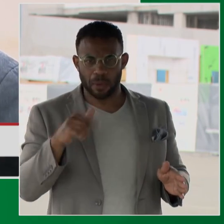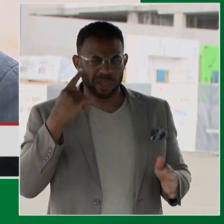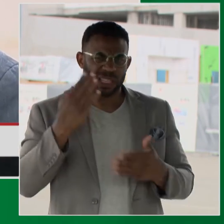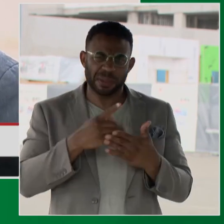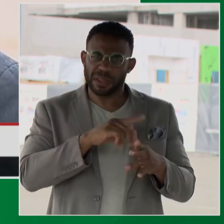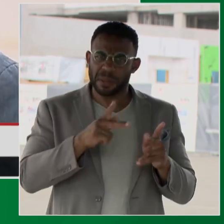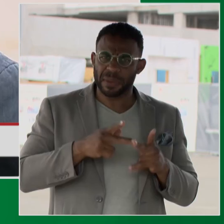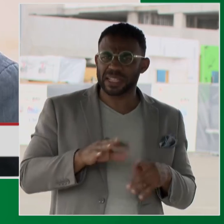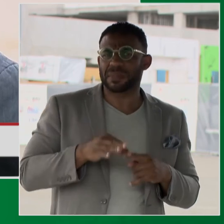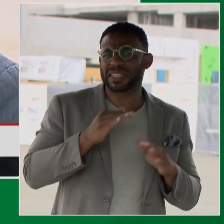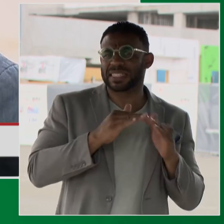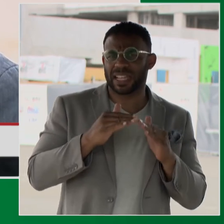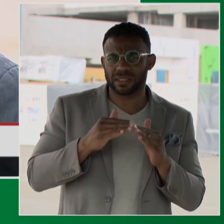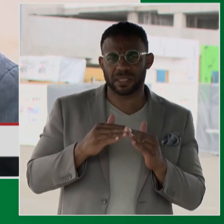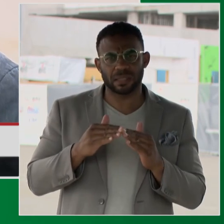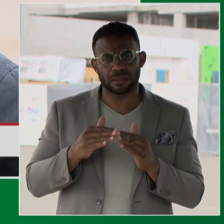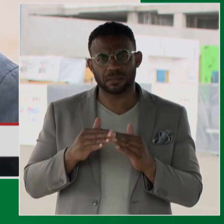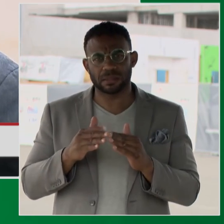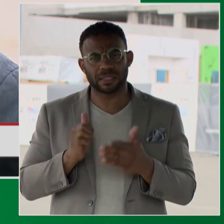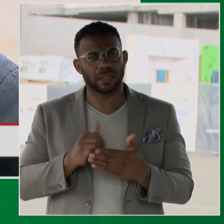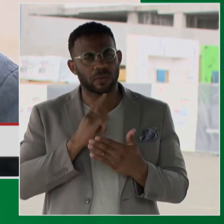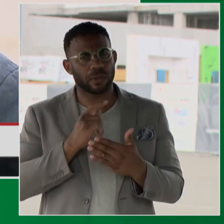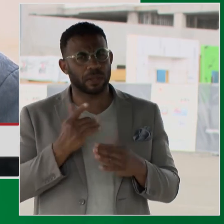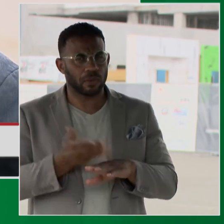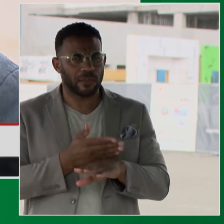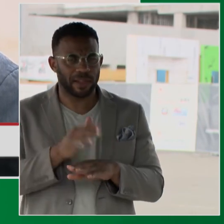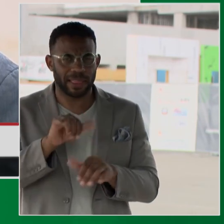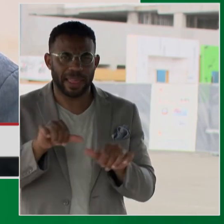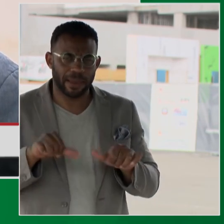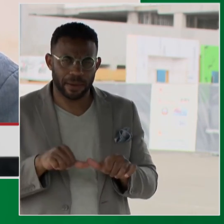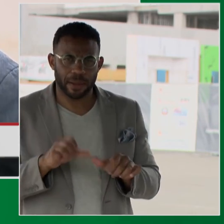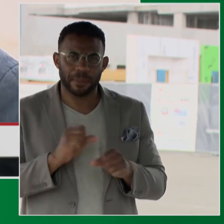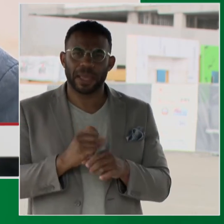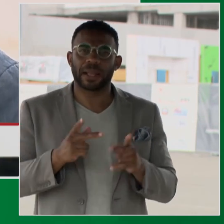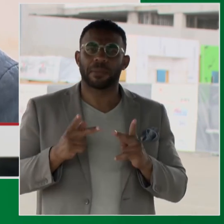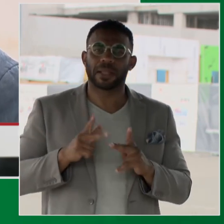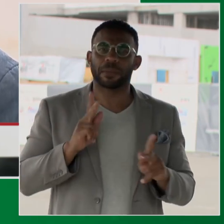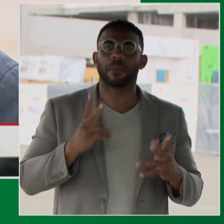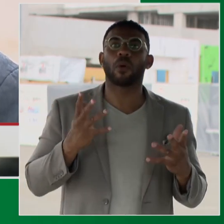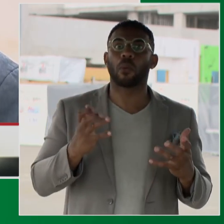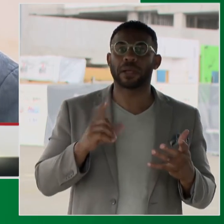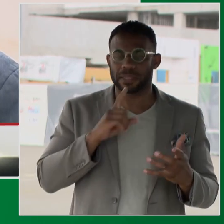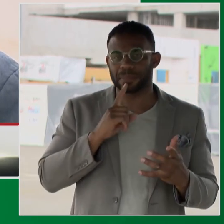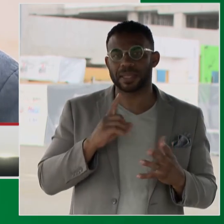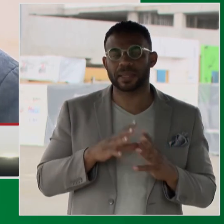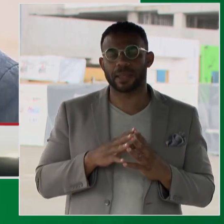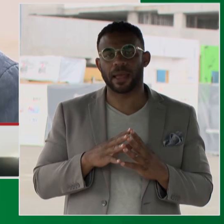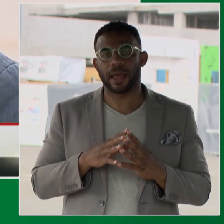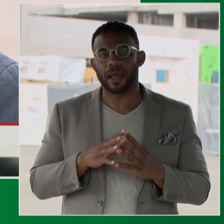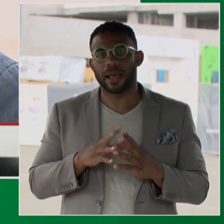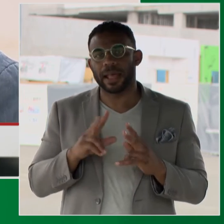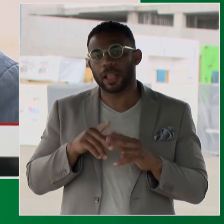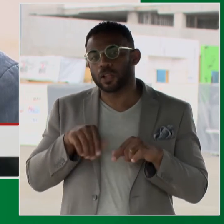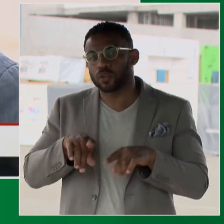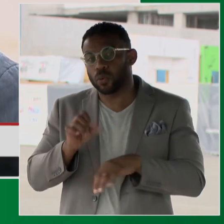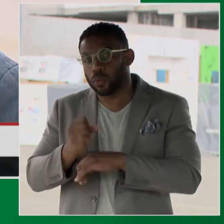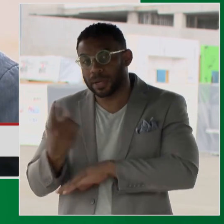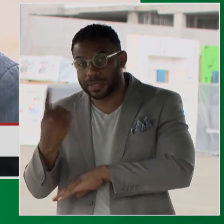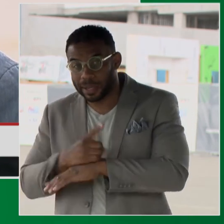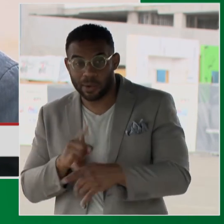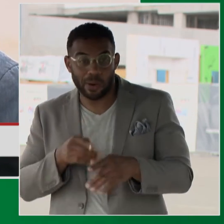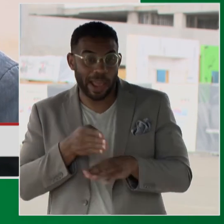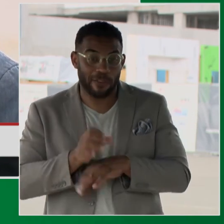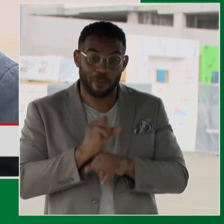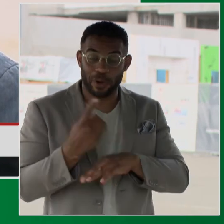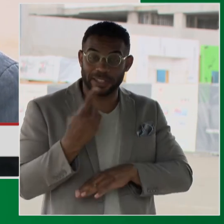some of these places, especially downtown, can help really revitalize that area and make it a place that people want to be either during the workday or